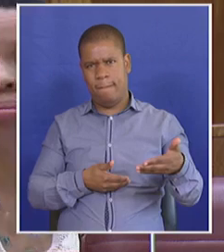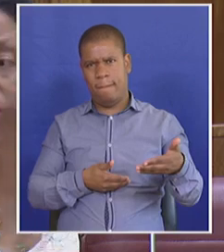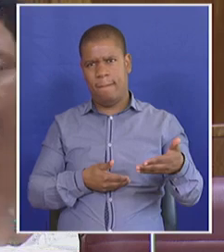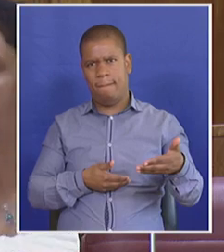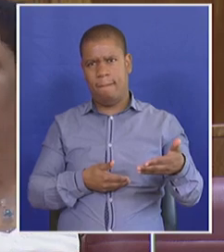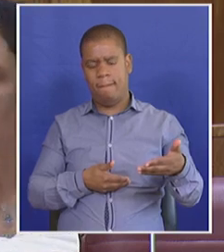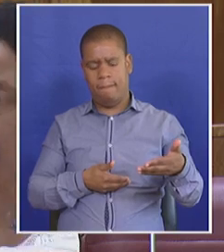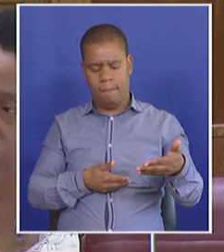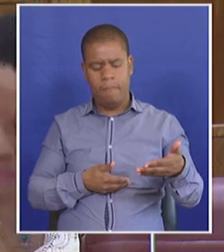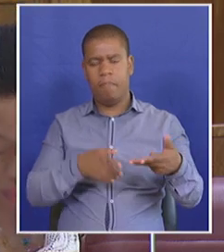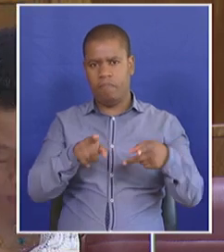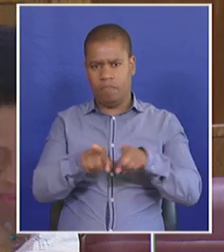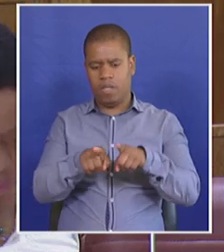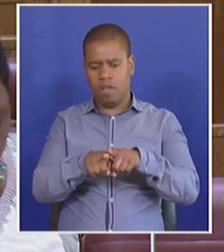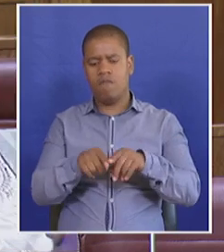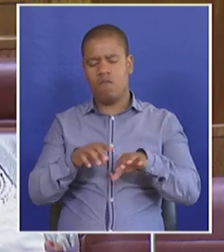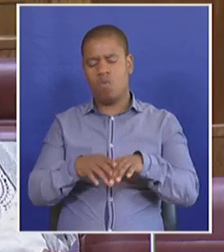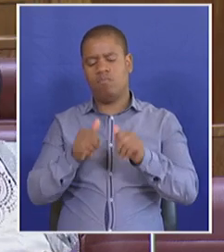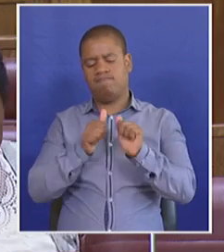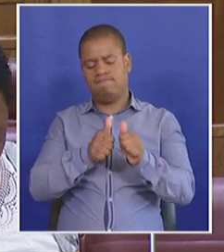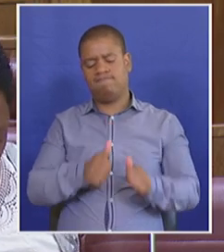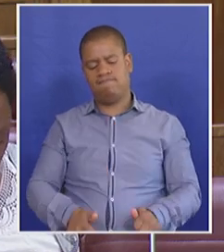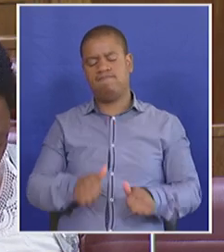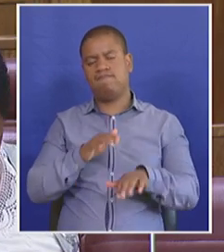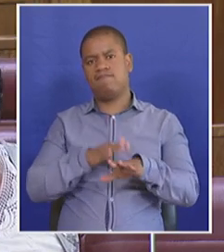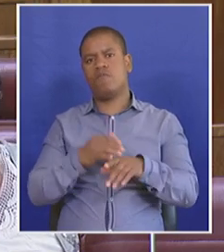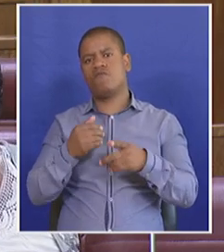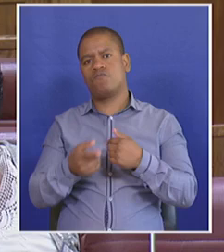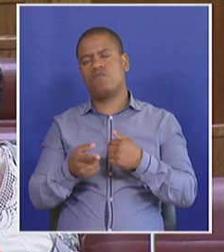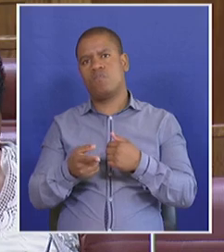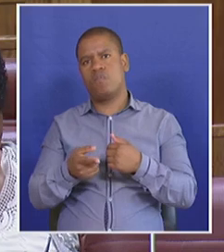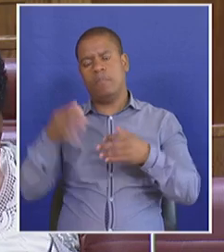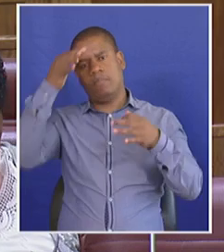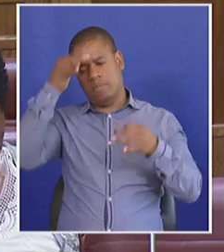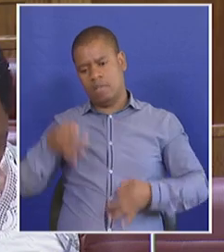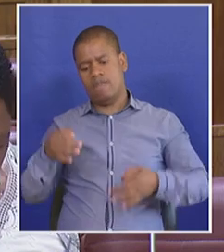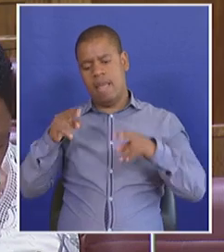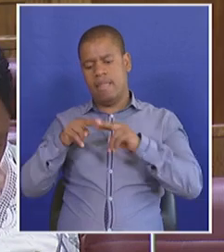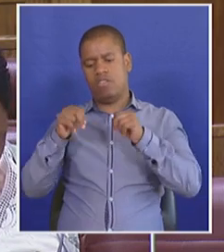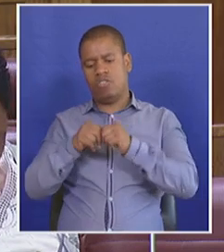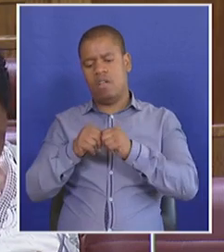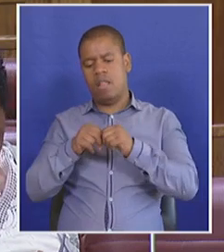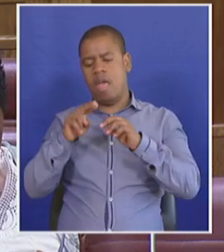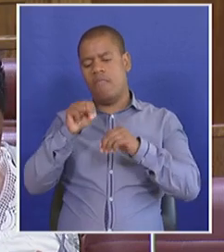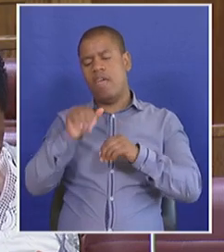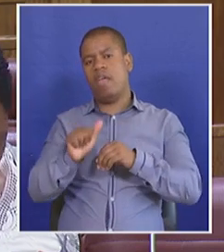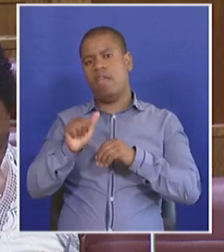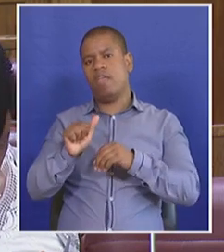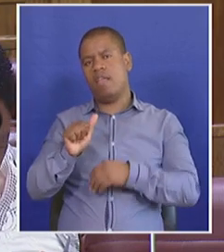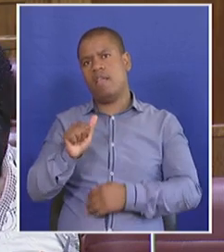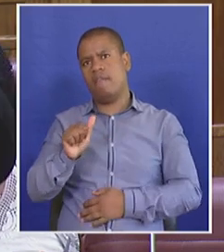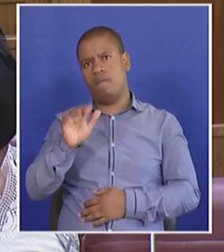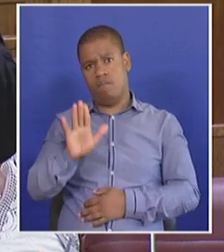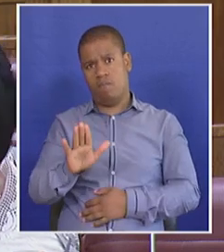as sanctioned as per the resolution of the National Assembly,